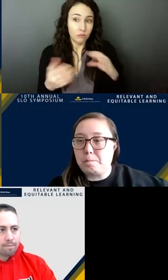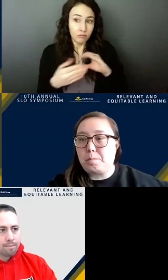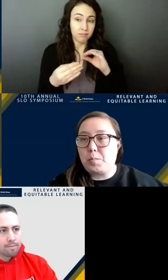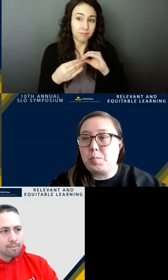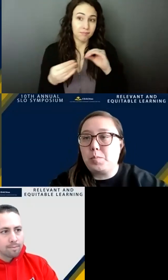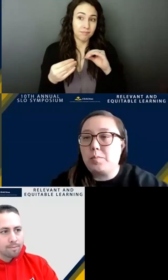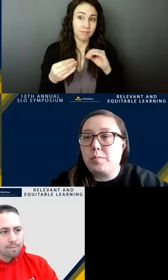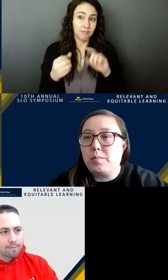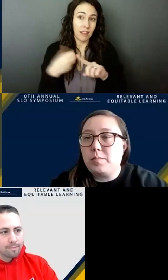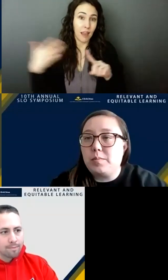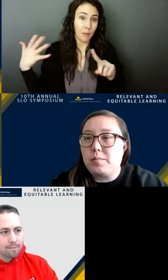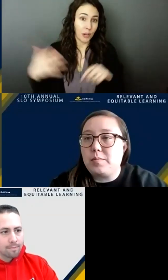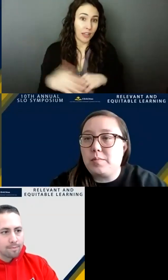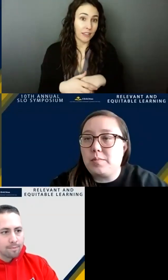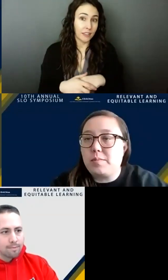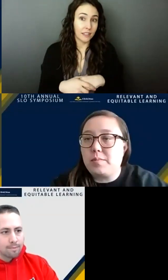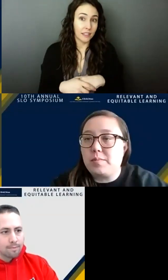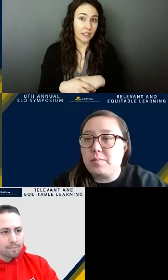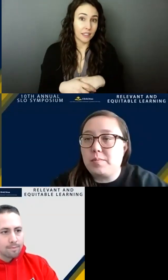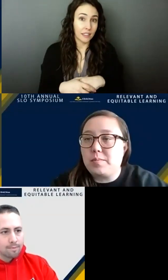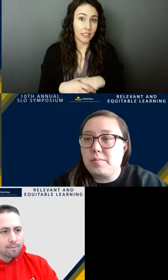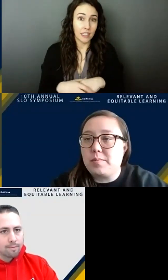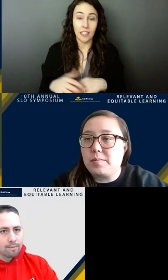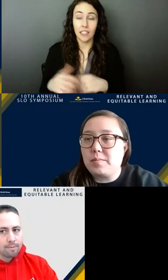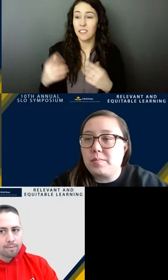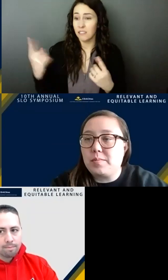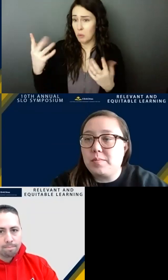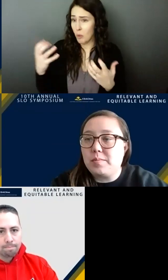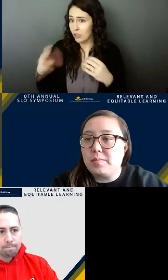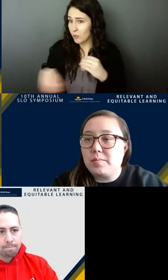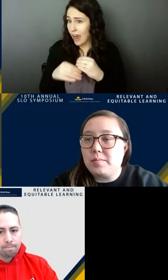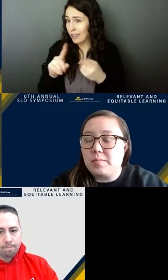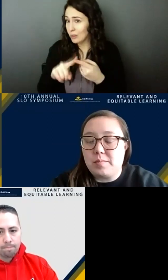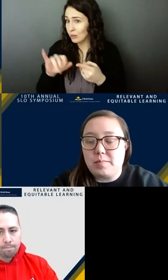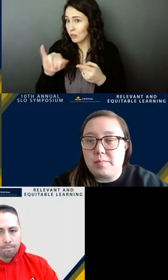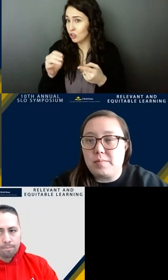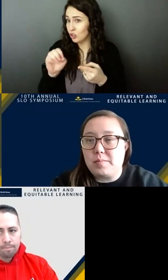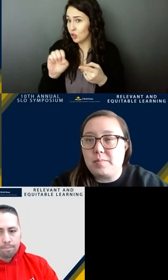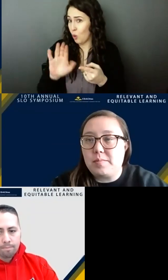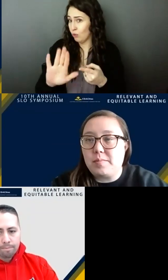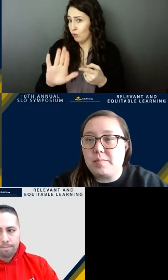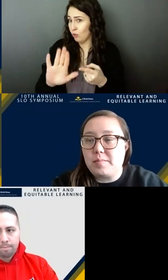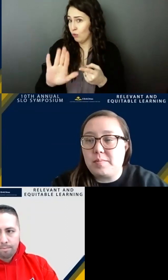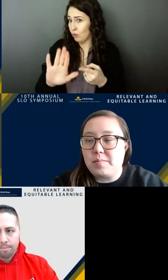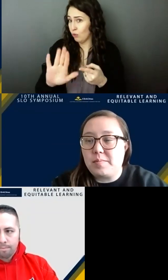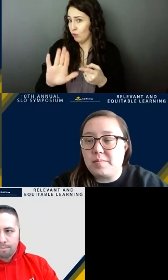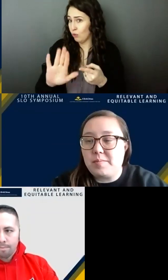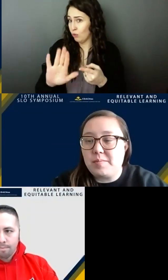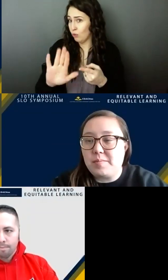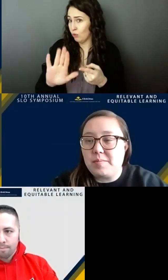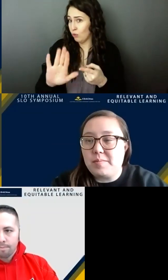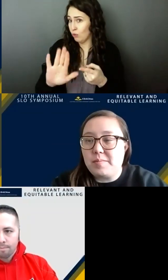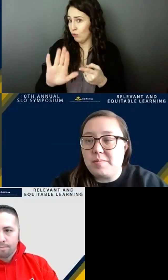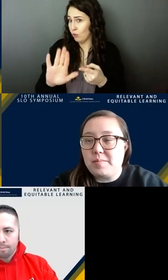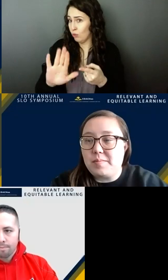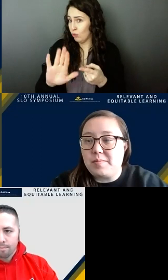I can take on the disaggregation, but if somebody wants to add to Joseph's first before we move to the more I can do more of a nuts and bolts ideas and